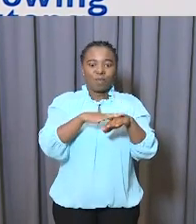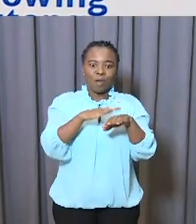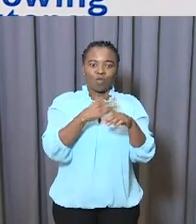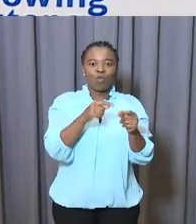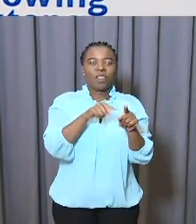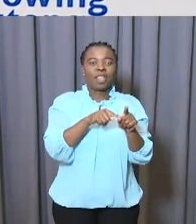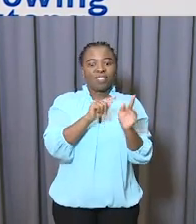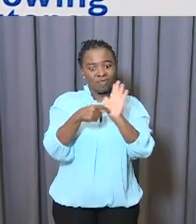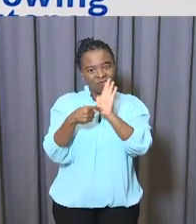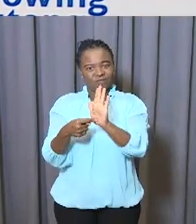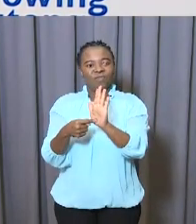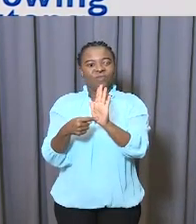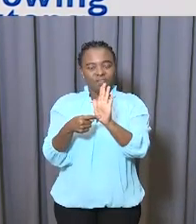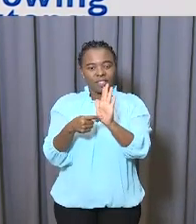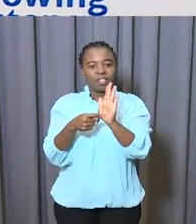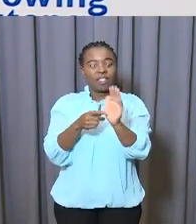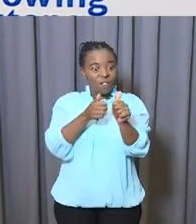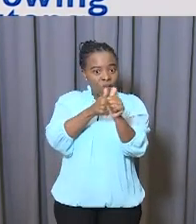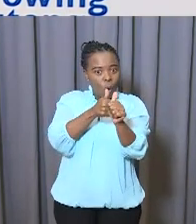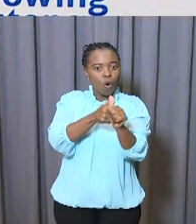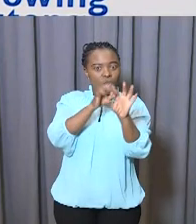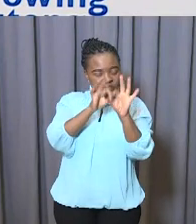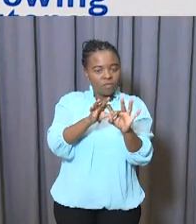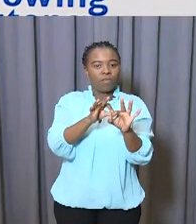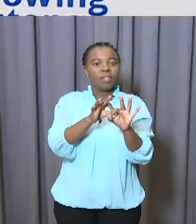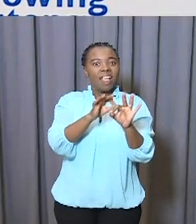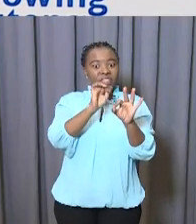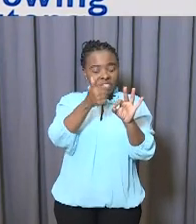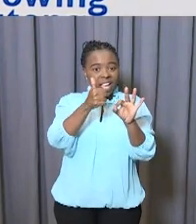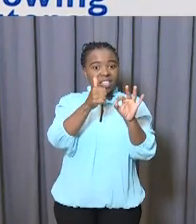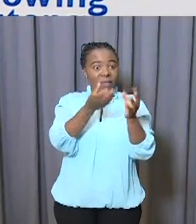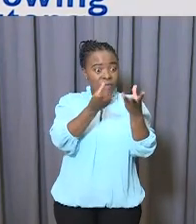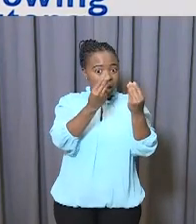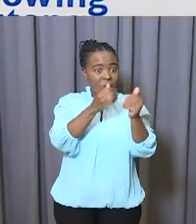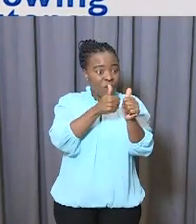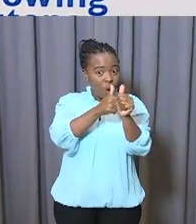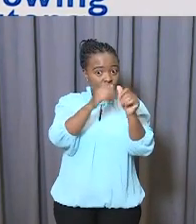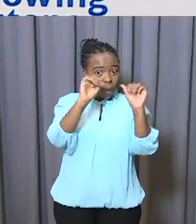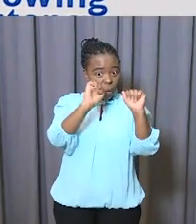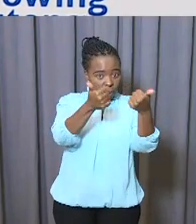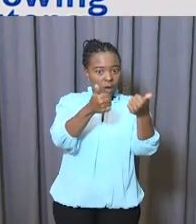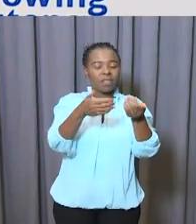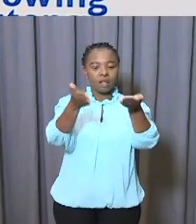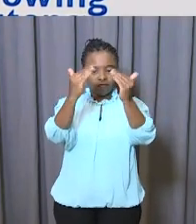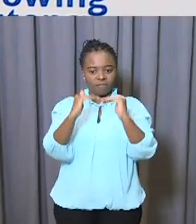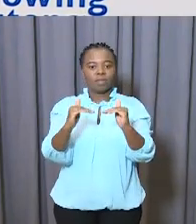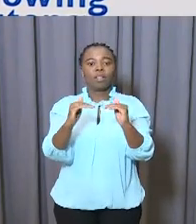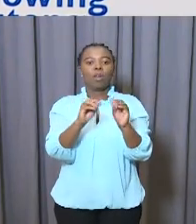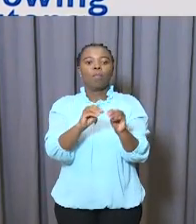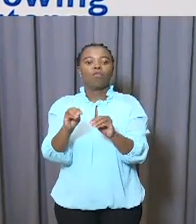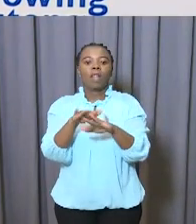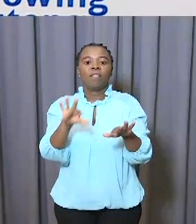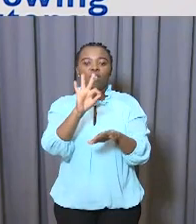demonstrate those, and we need to meet those criteria for us to be able to move any further in terms of the levels. But I think